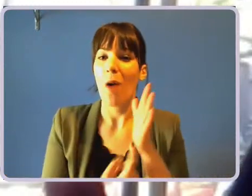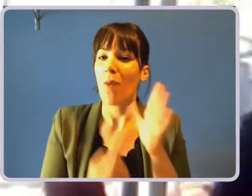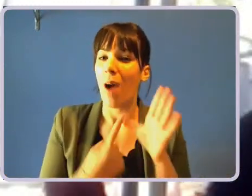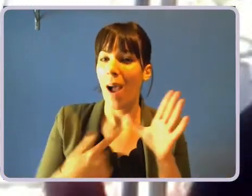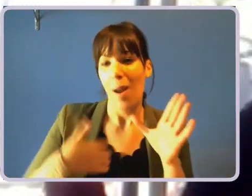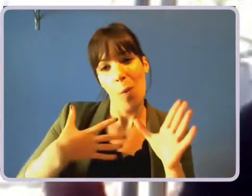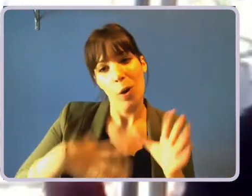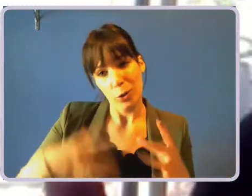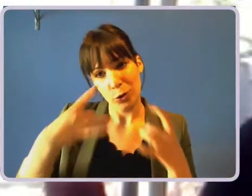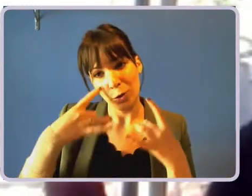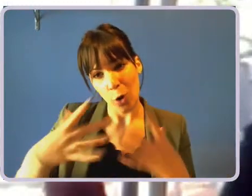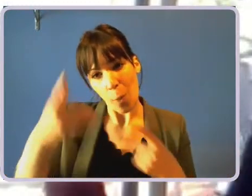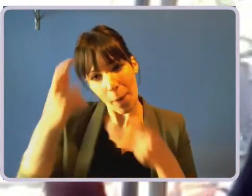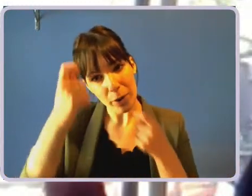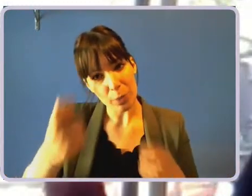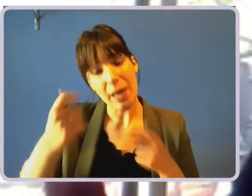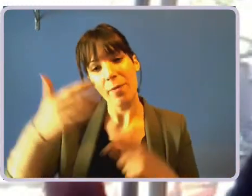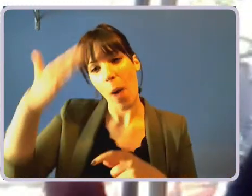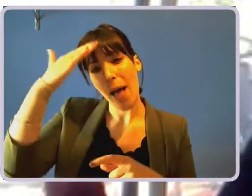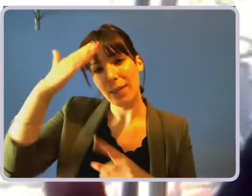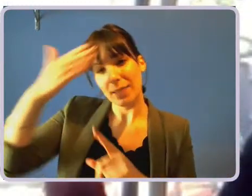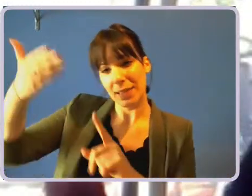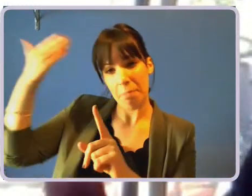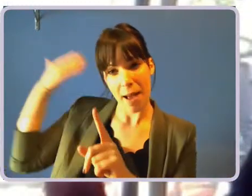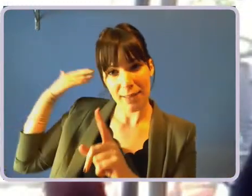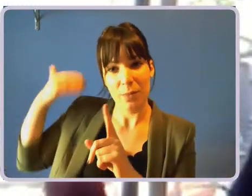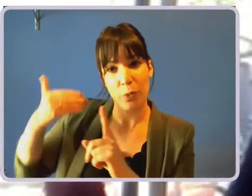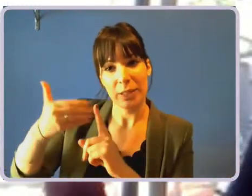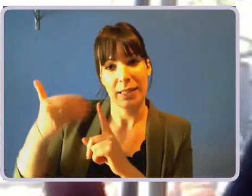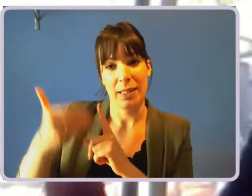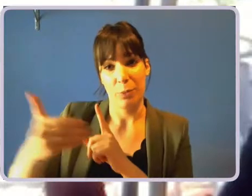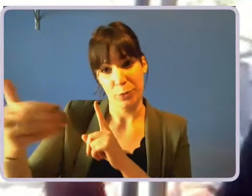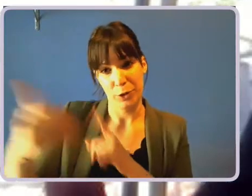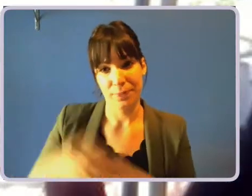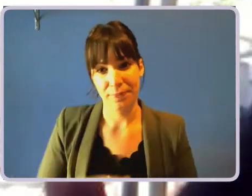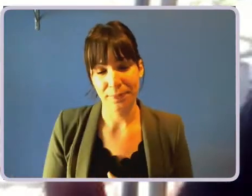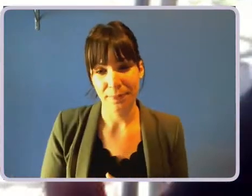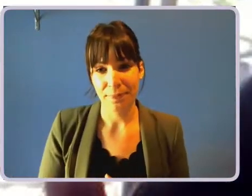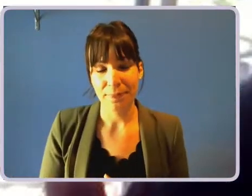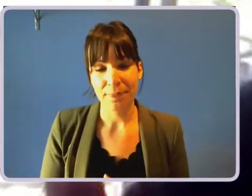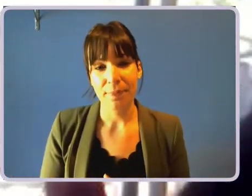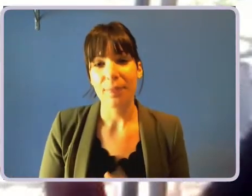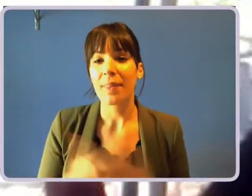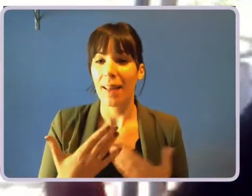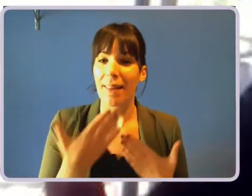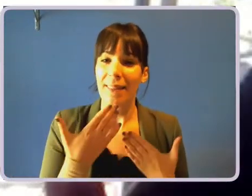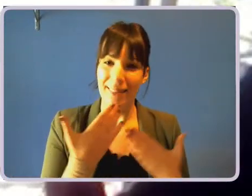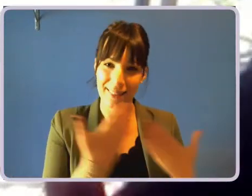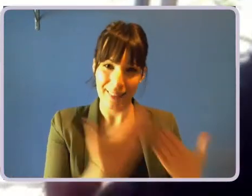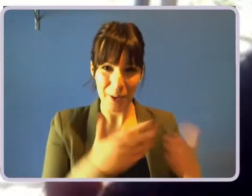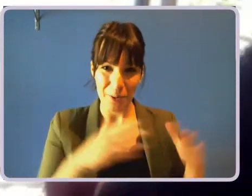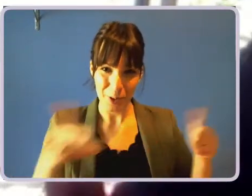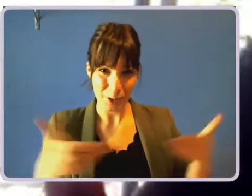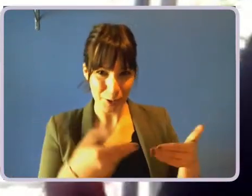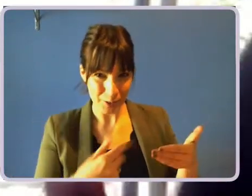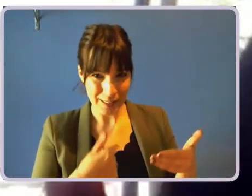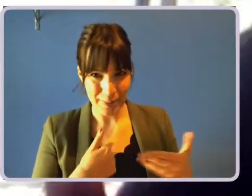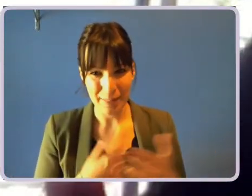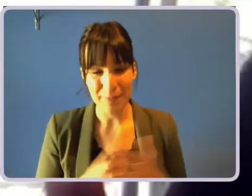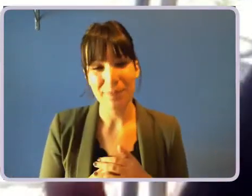elders, both past, present and emerging. Thank you, Bridget, for the introduction. It's